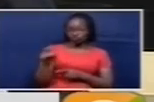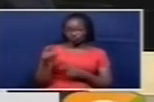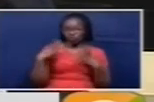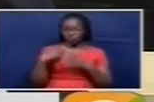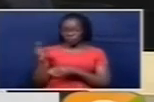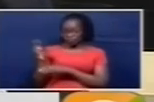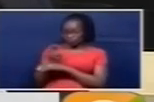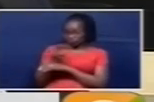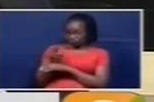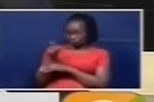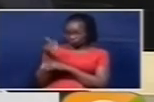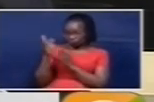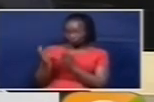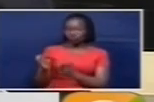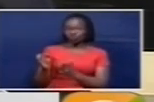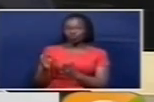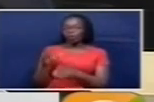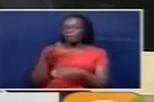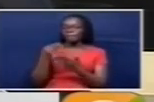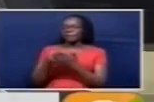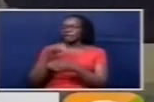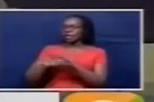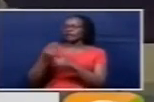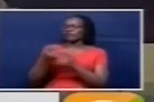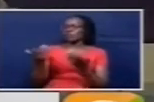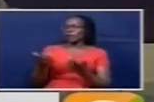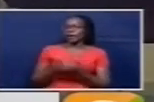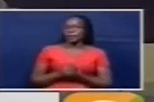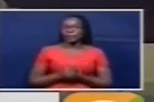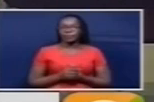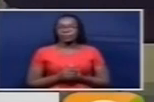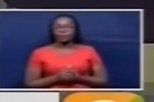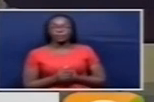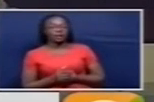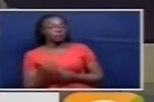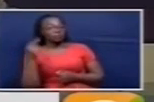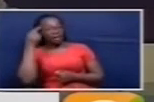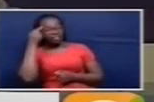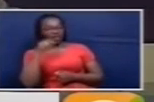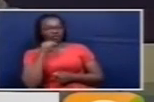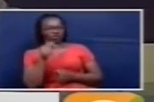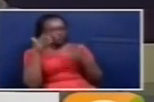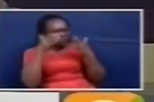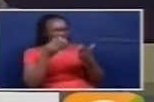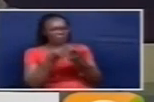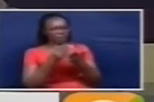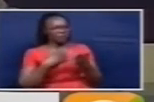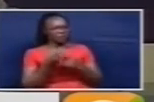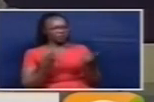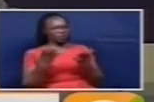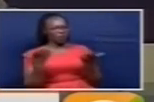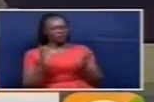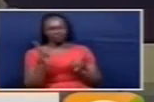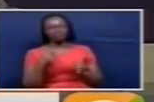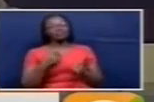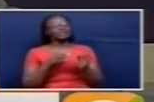over where you get your money. I think, Lillian, it's not about the issue of where I get my money. And I've explained that several